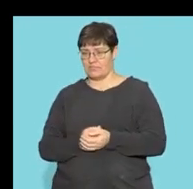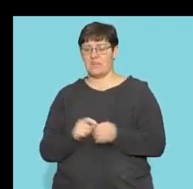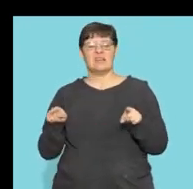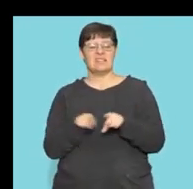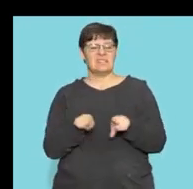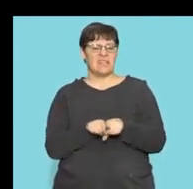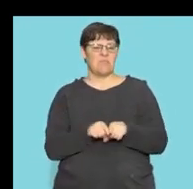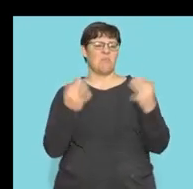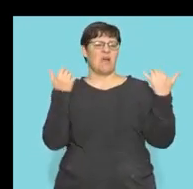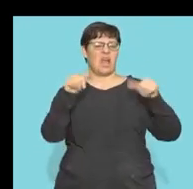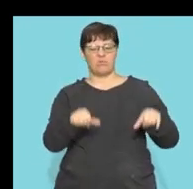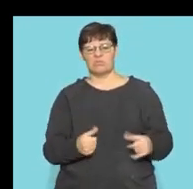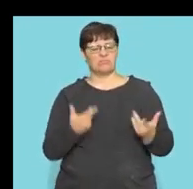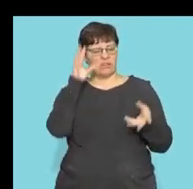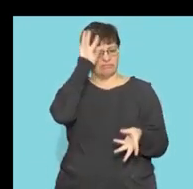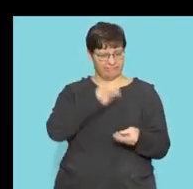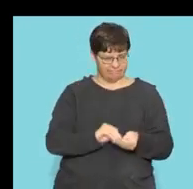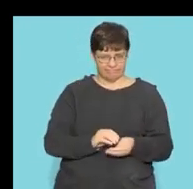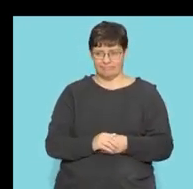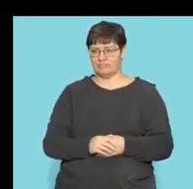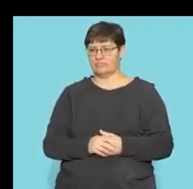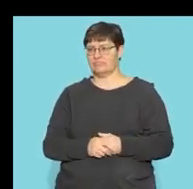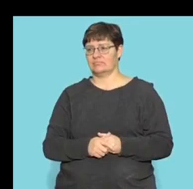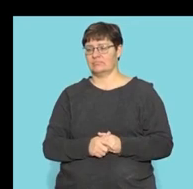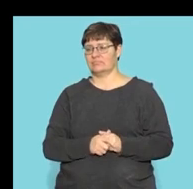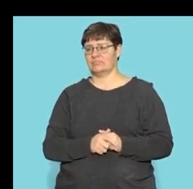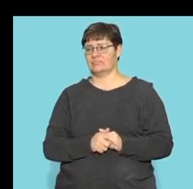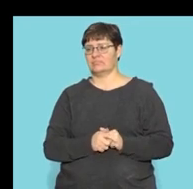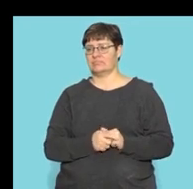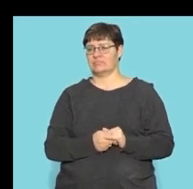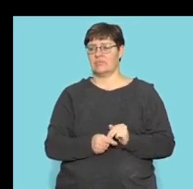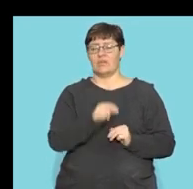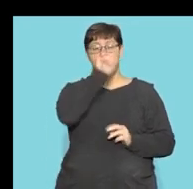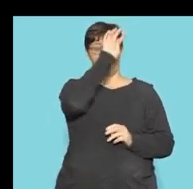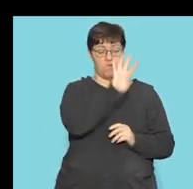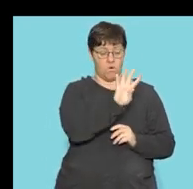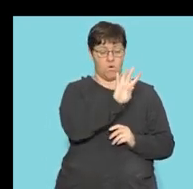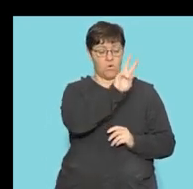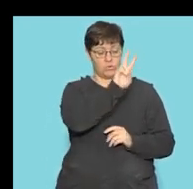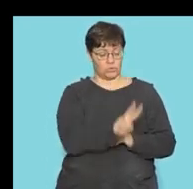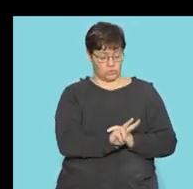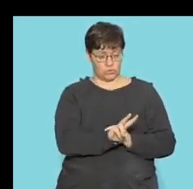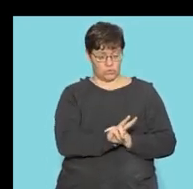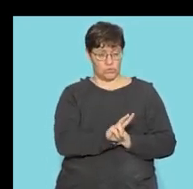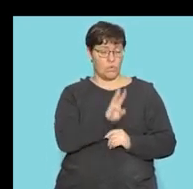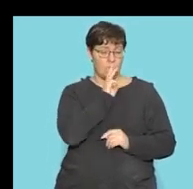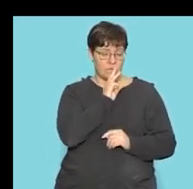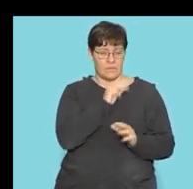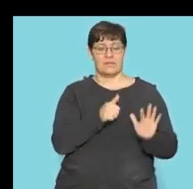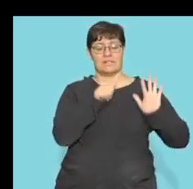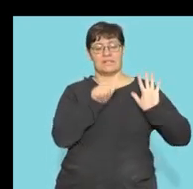something in accounting. We're going to just make sure we add things together. 4 water plus 2 gives us